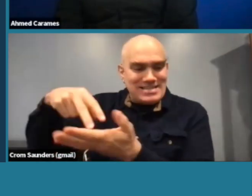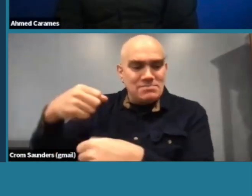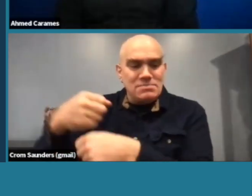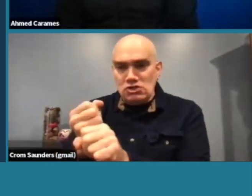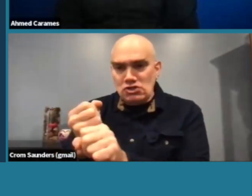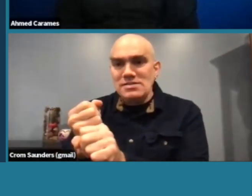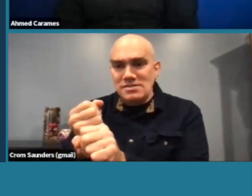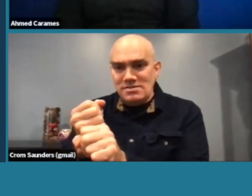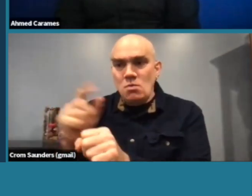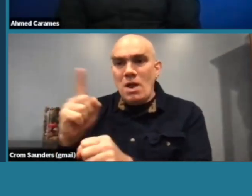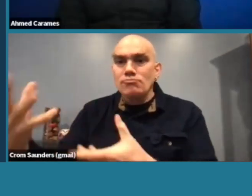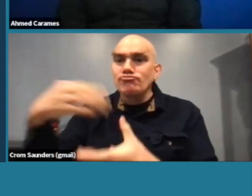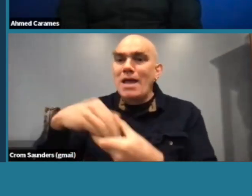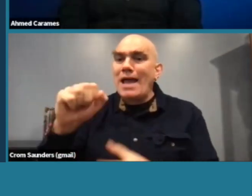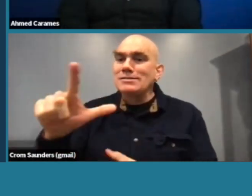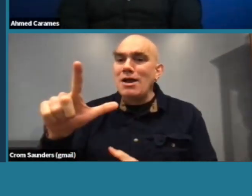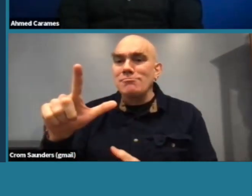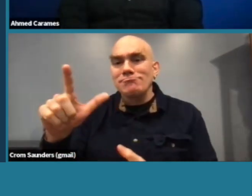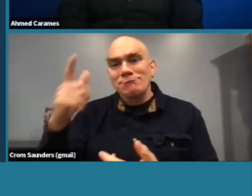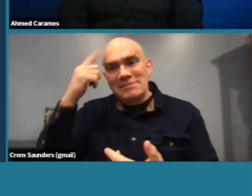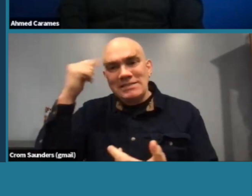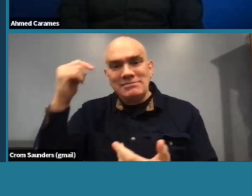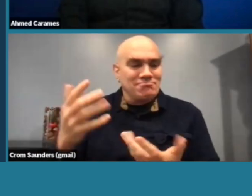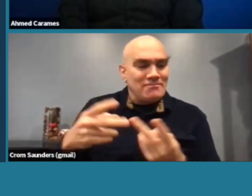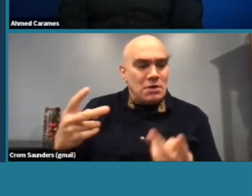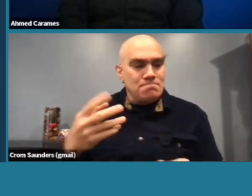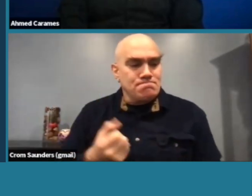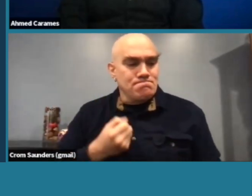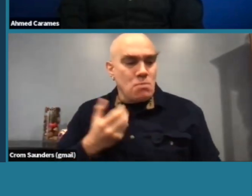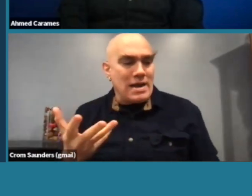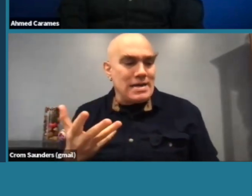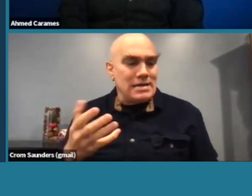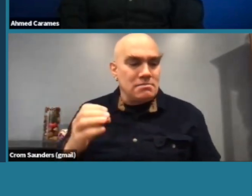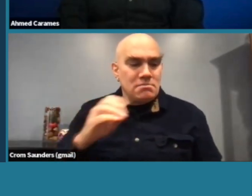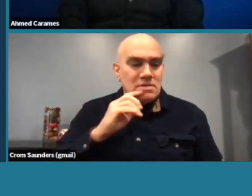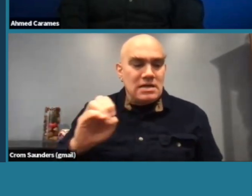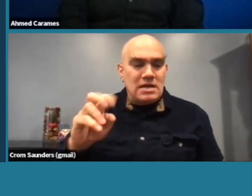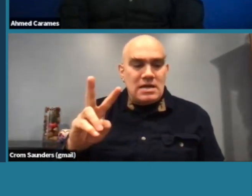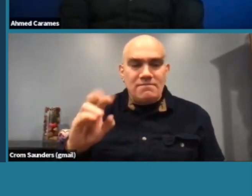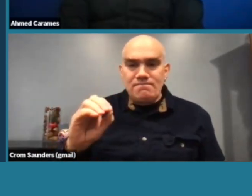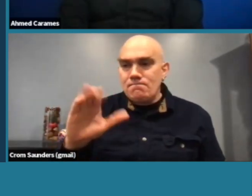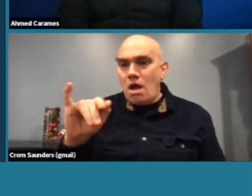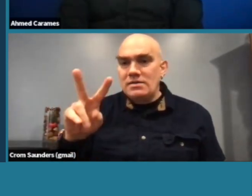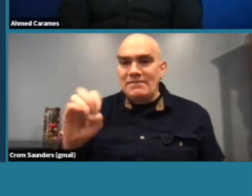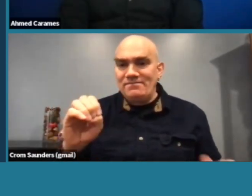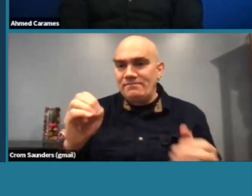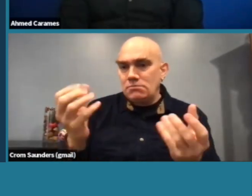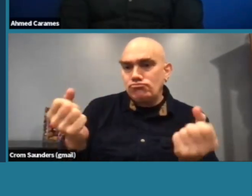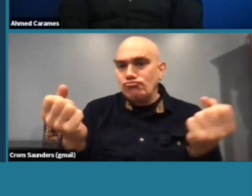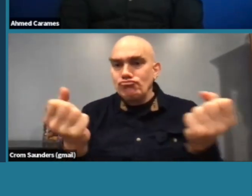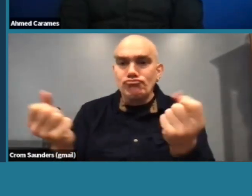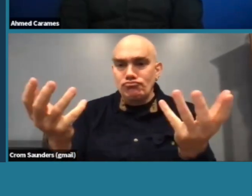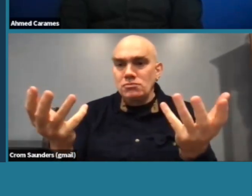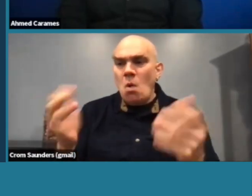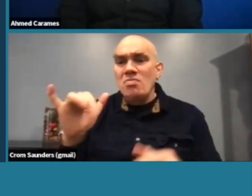for visual reasons. So maybe there's choreography. Maybe there are some productions that focus on dance, and that interpretive